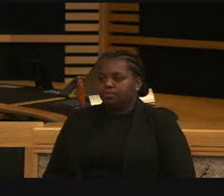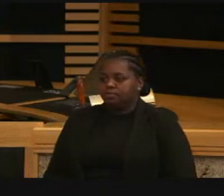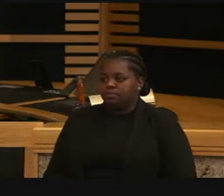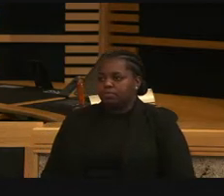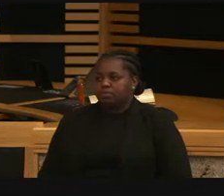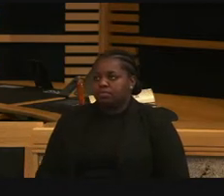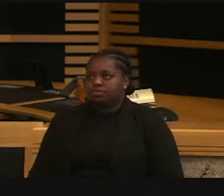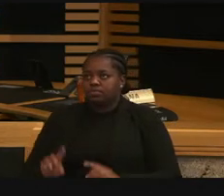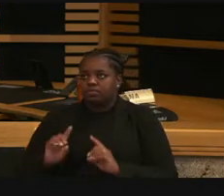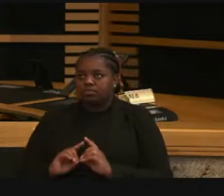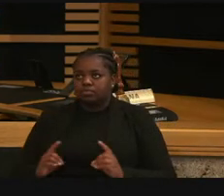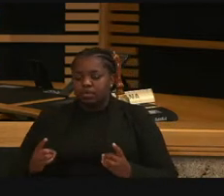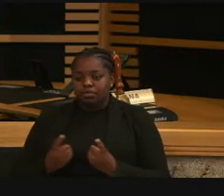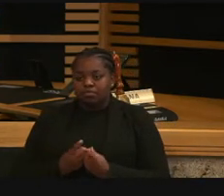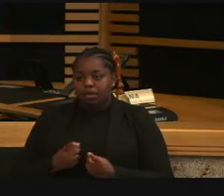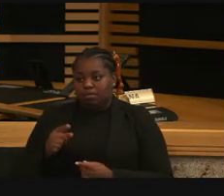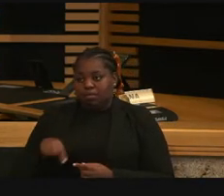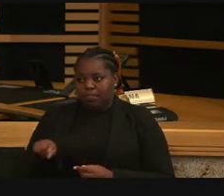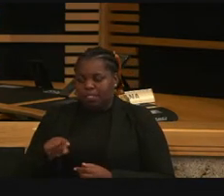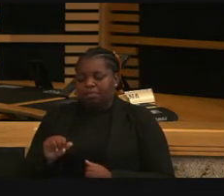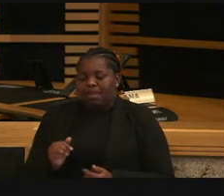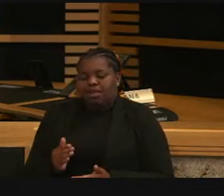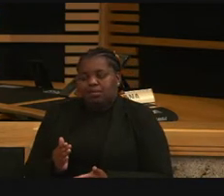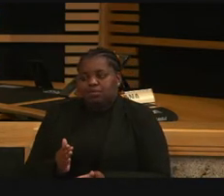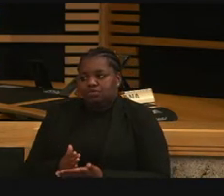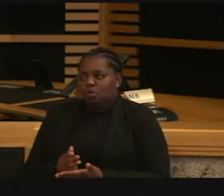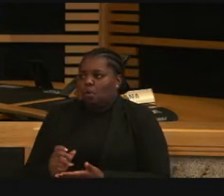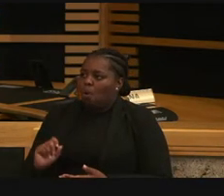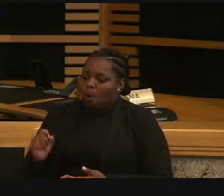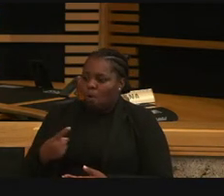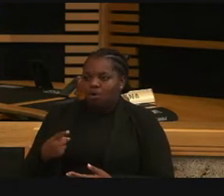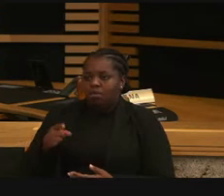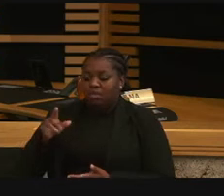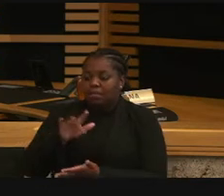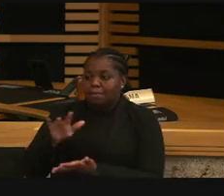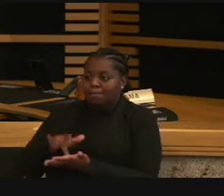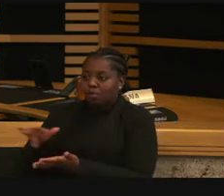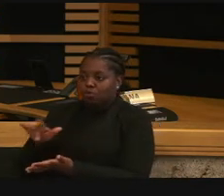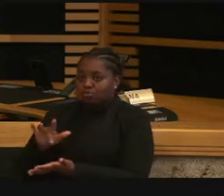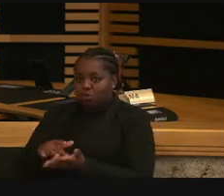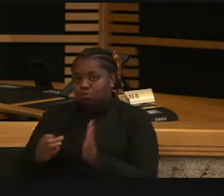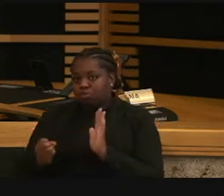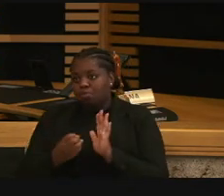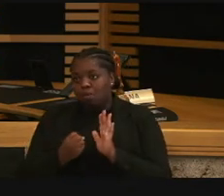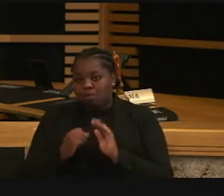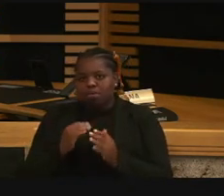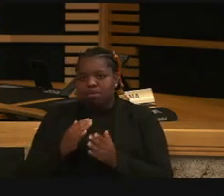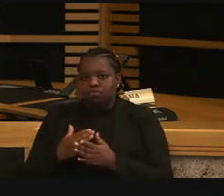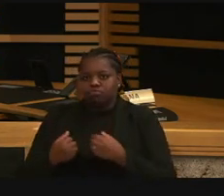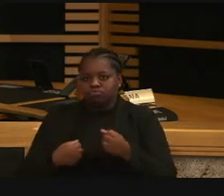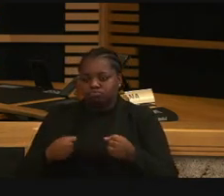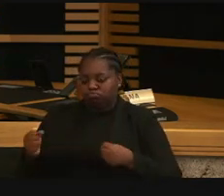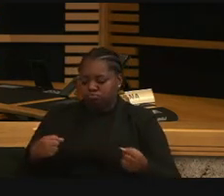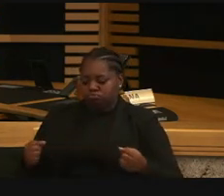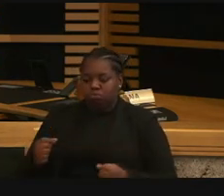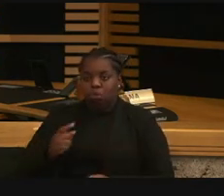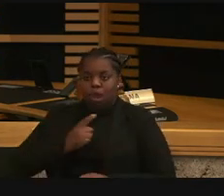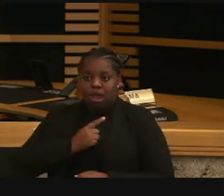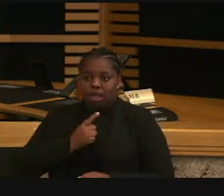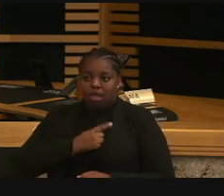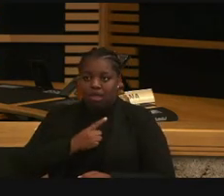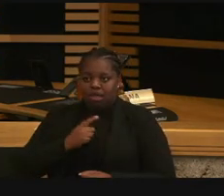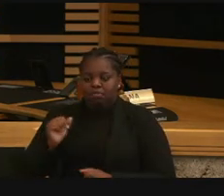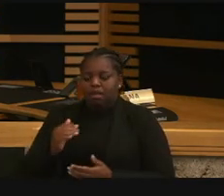The department must fill all critical vacant funded posts in the district in order to improve